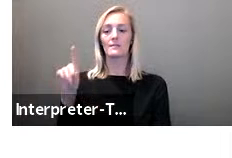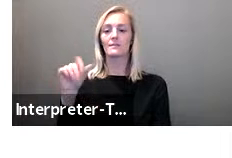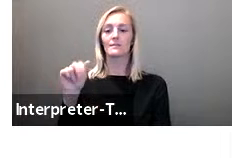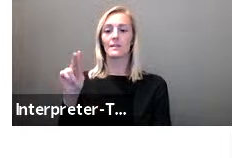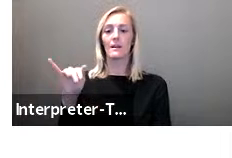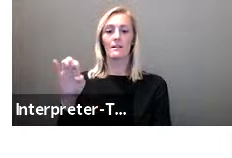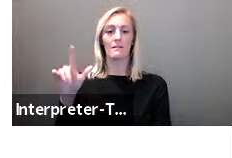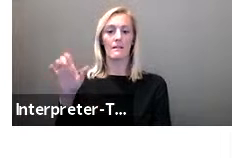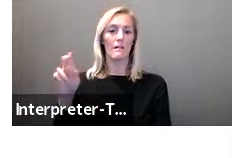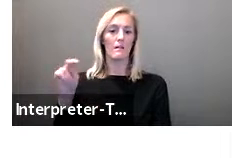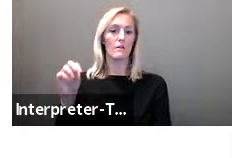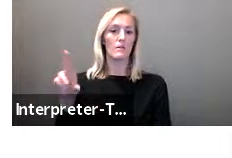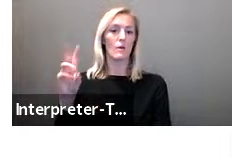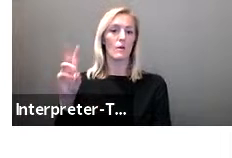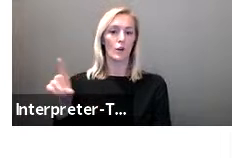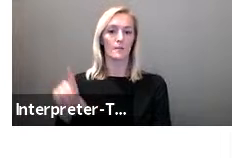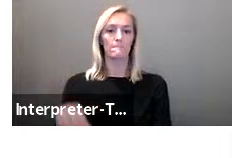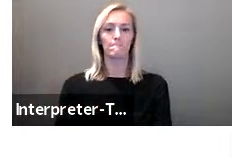Norwood.